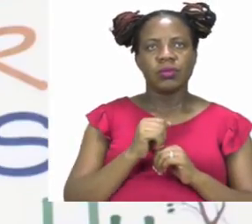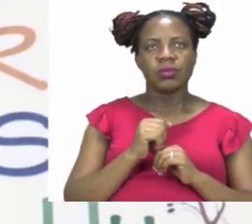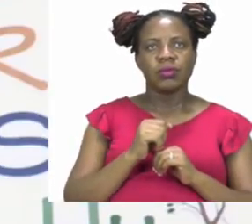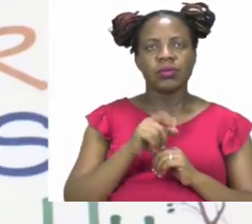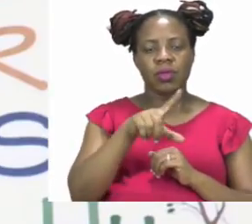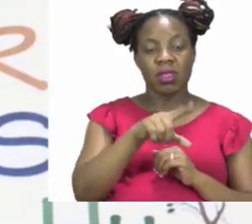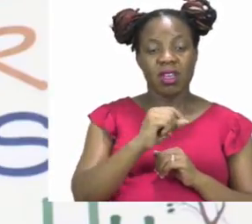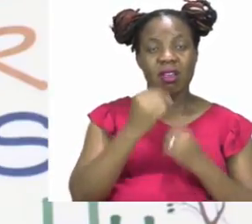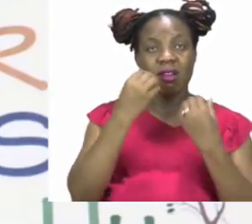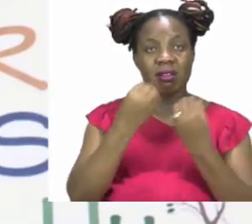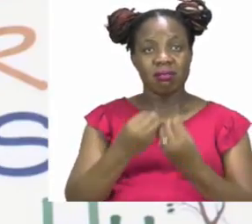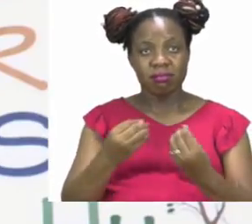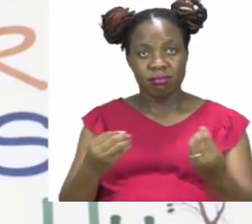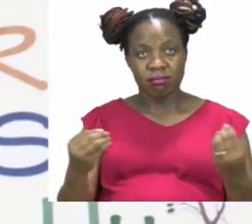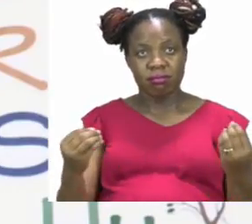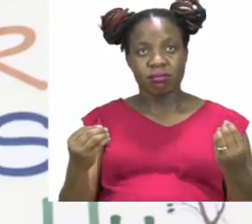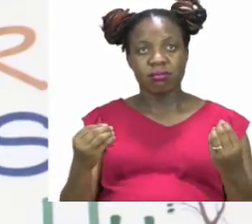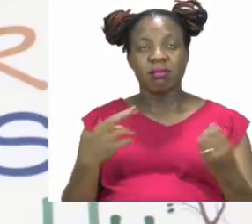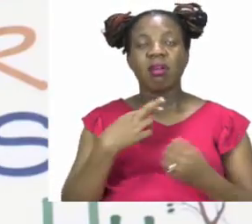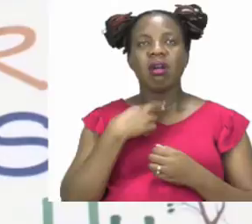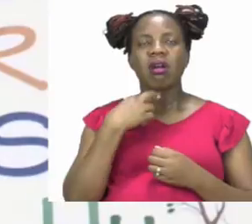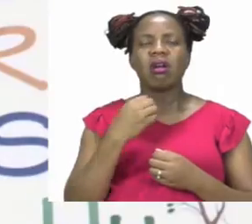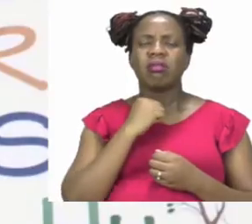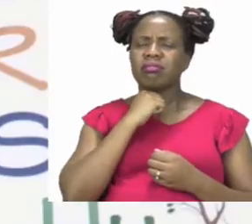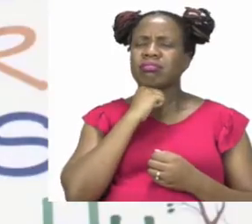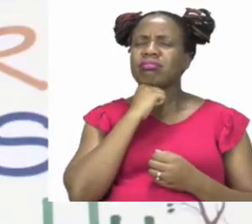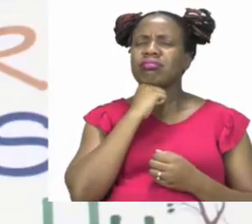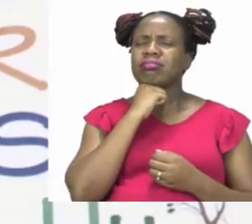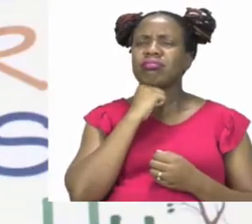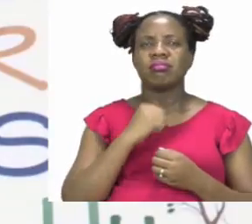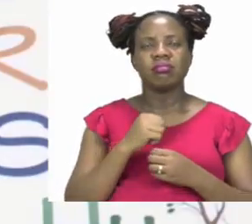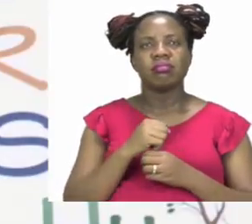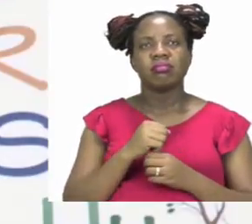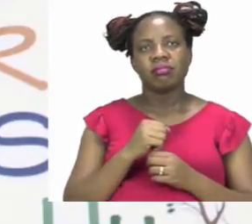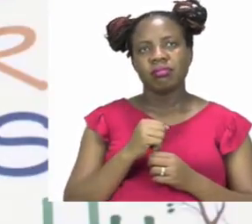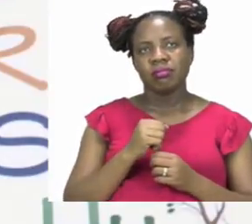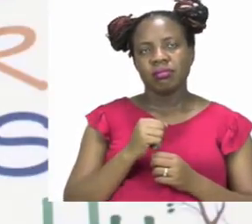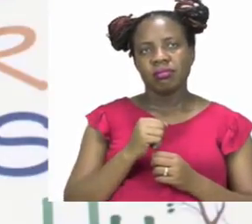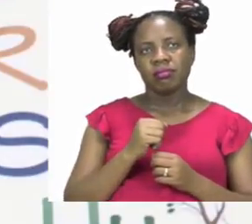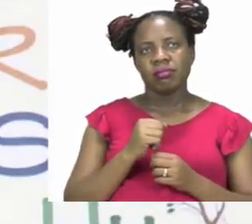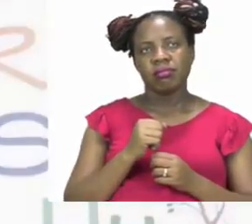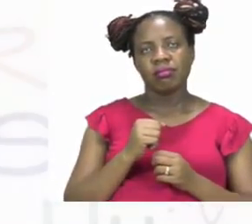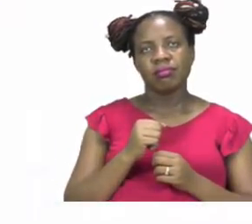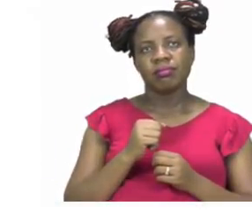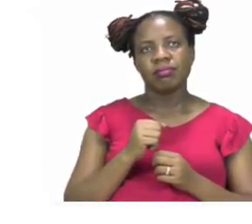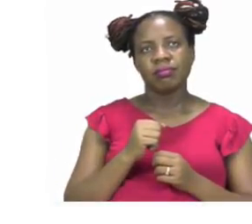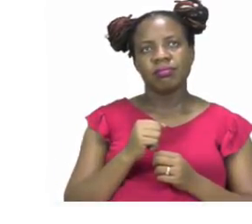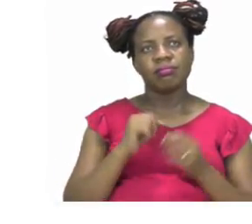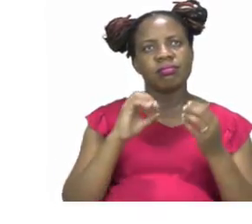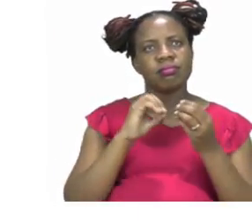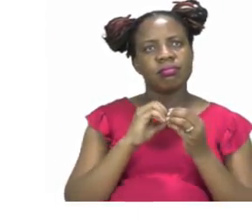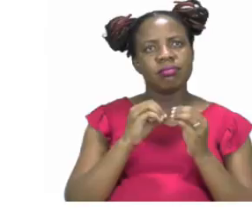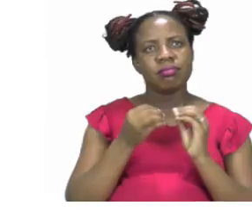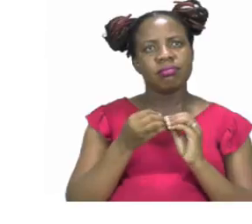the learners are shouting. Now if you quickly turn your booklets back to the page, you will see